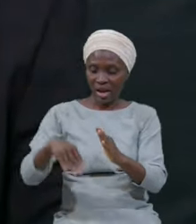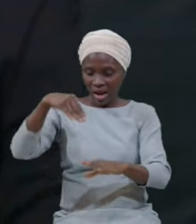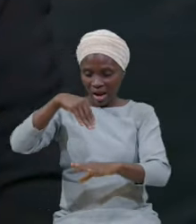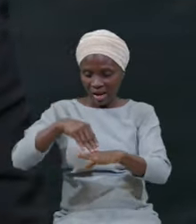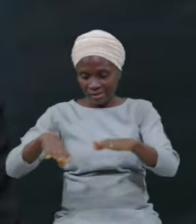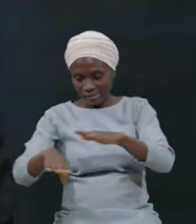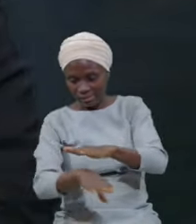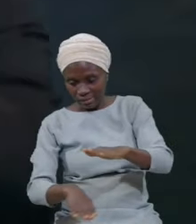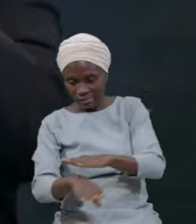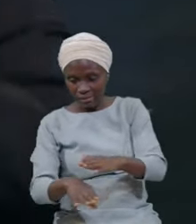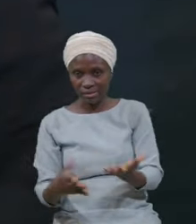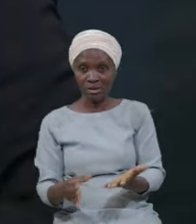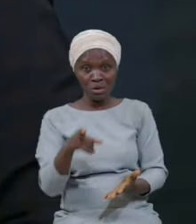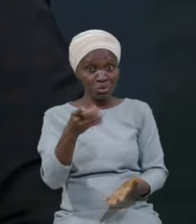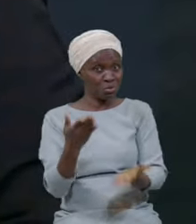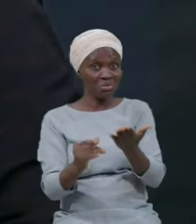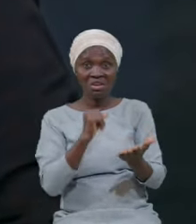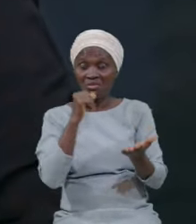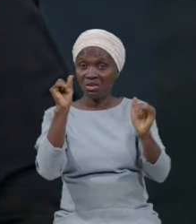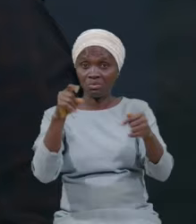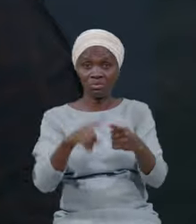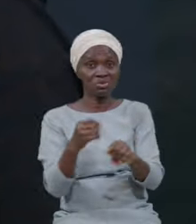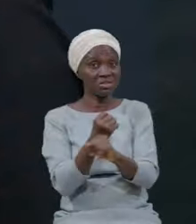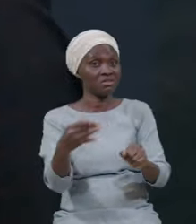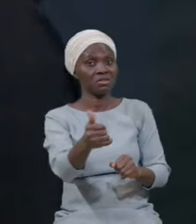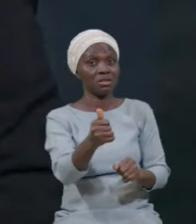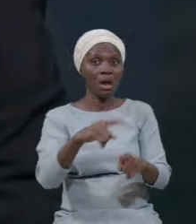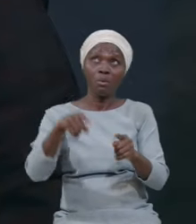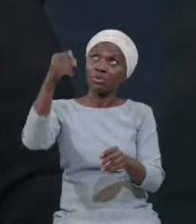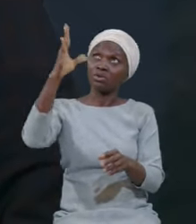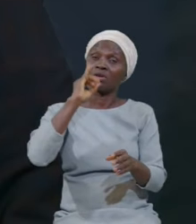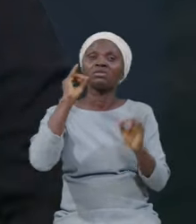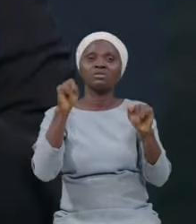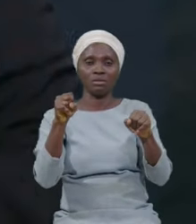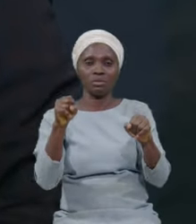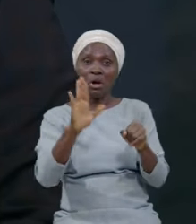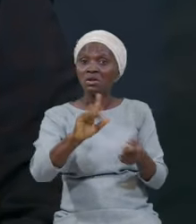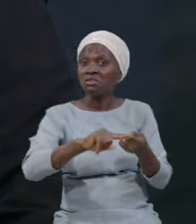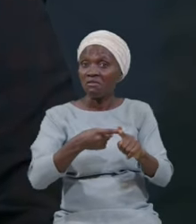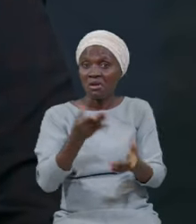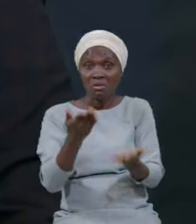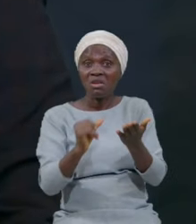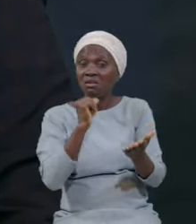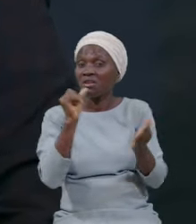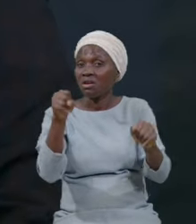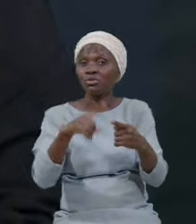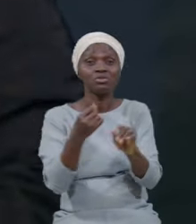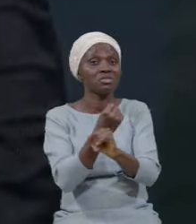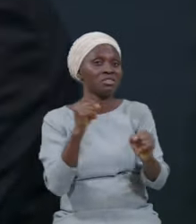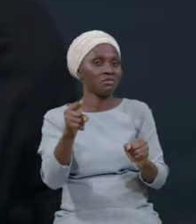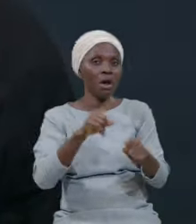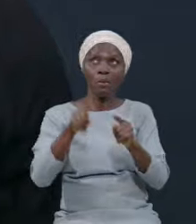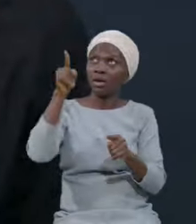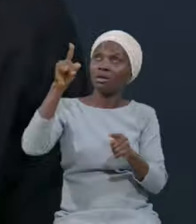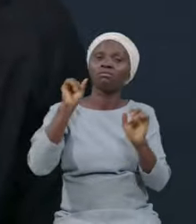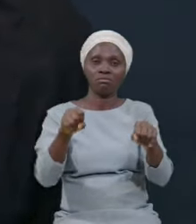save yourself, but God is able. Your friend may not be able to save you, but he is able. And the